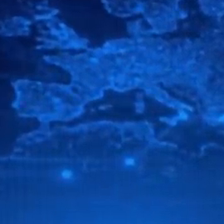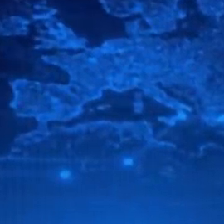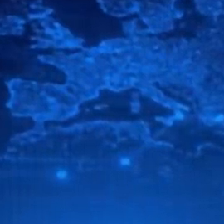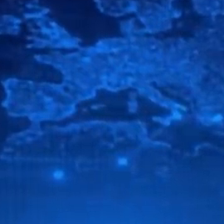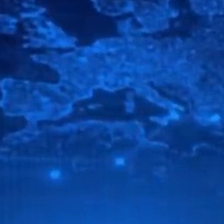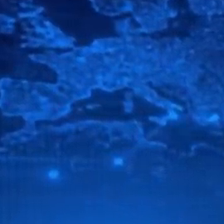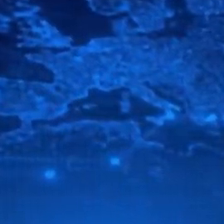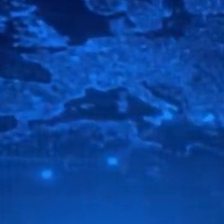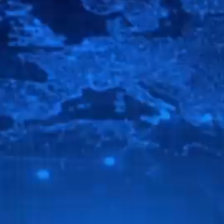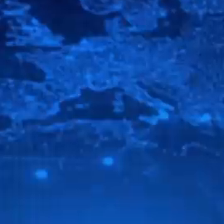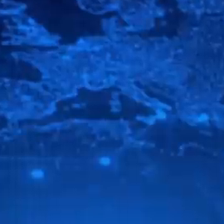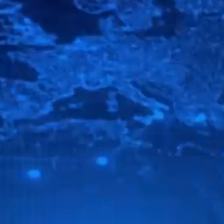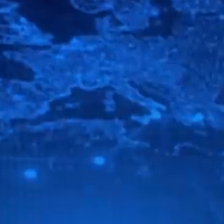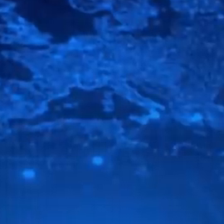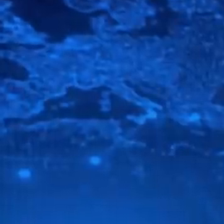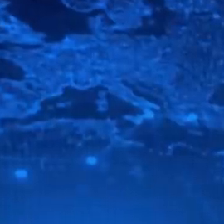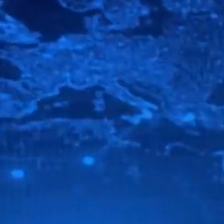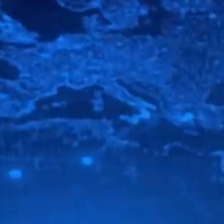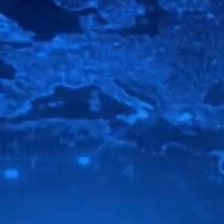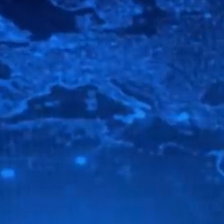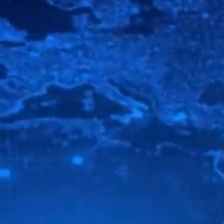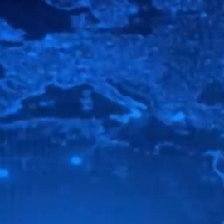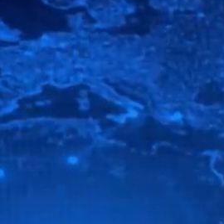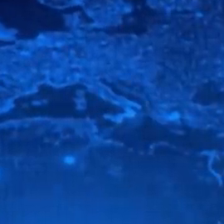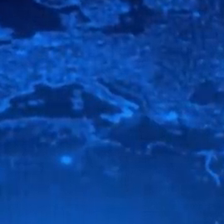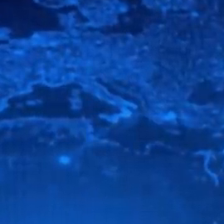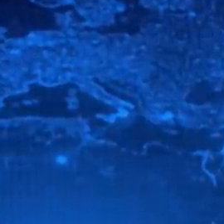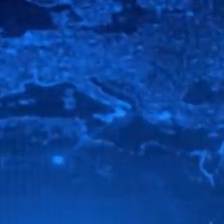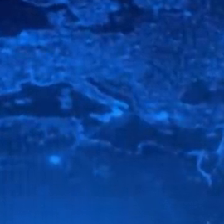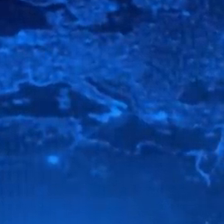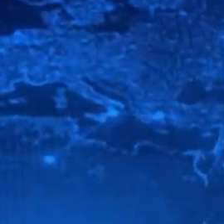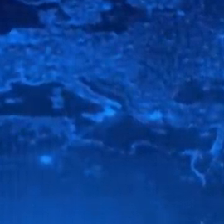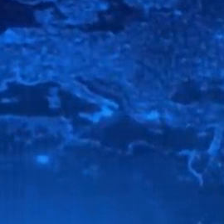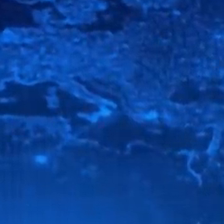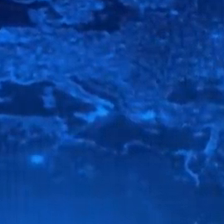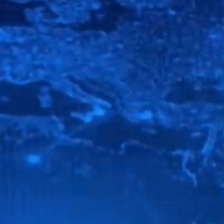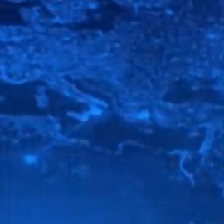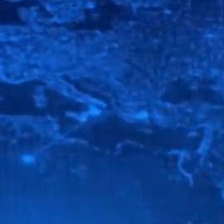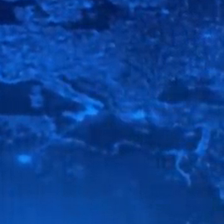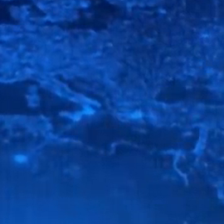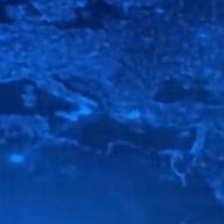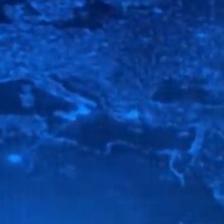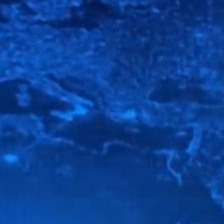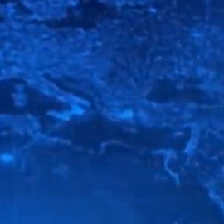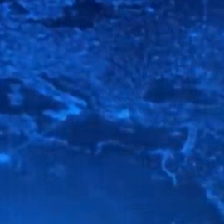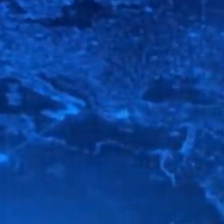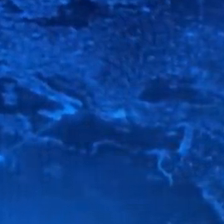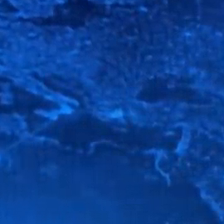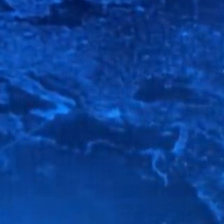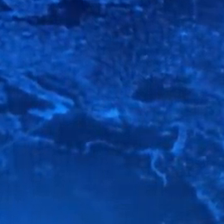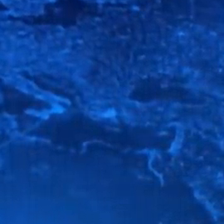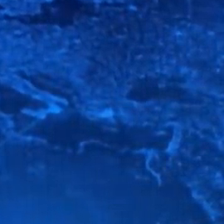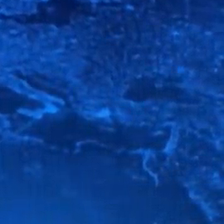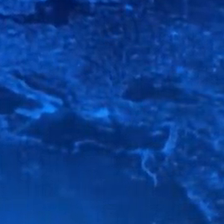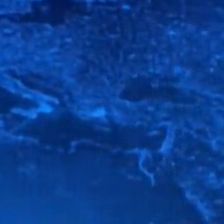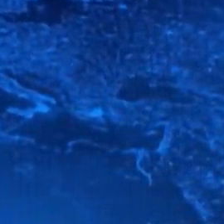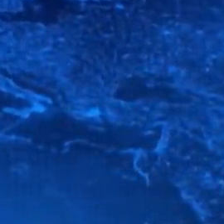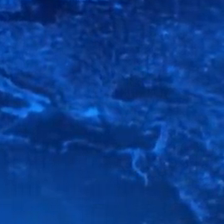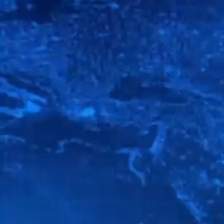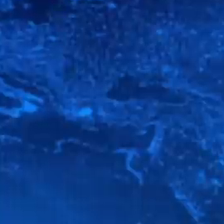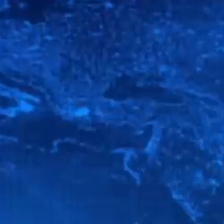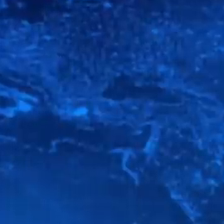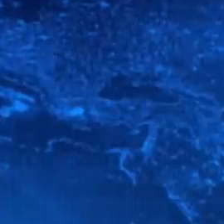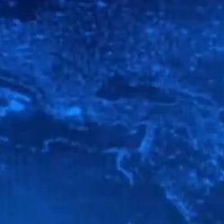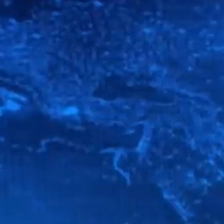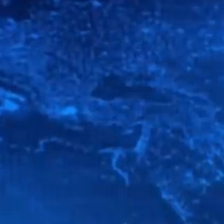from $7,000 per 40-hour work week to $9,000. Mr. Robinson says this is far from